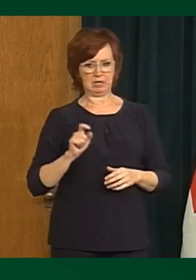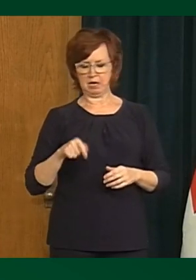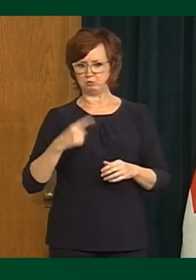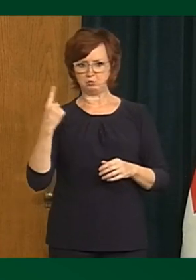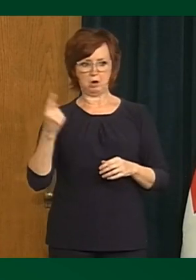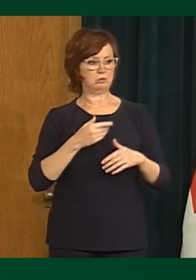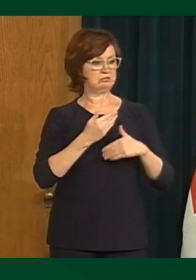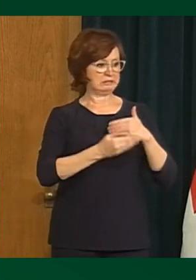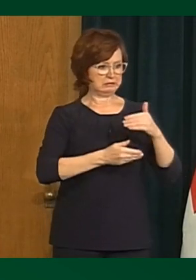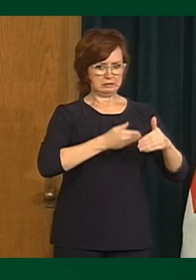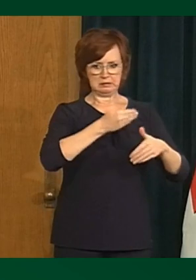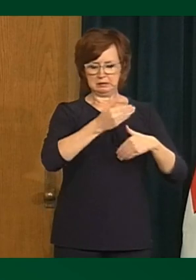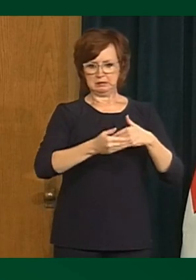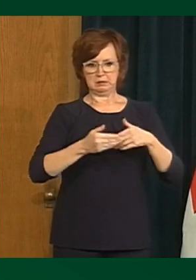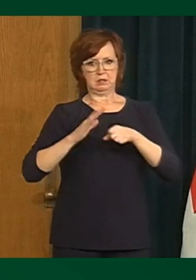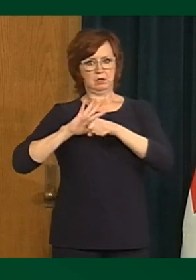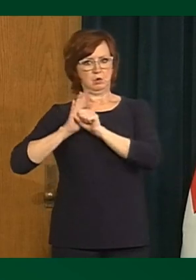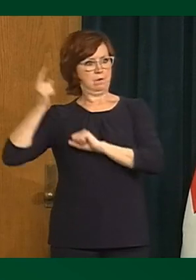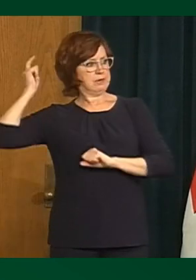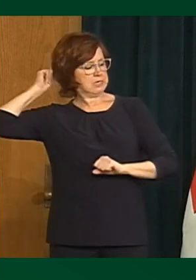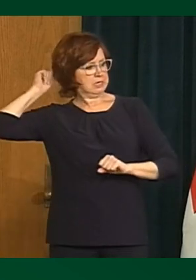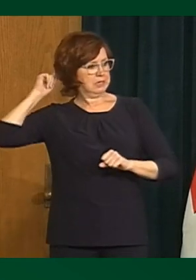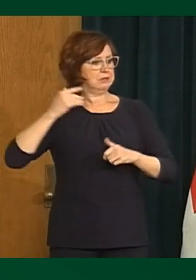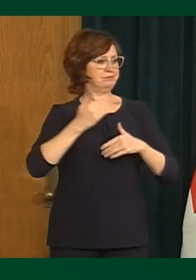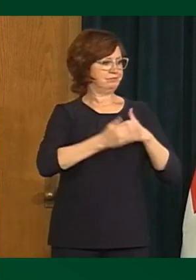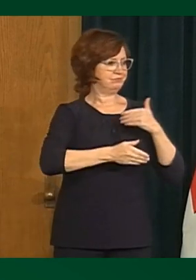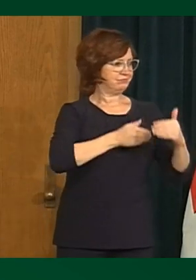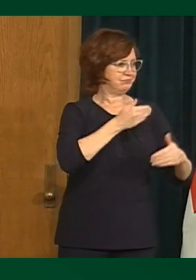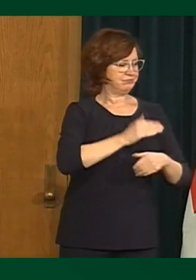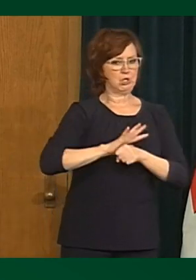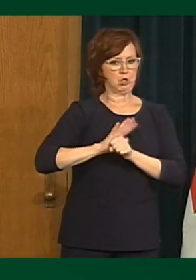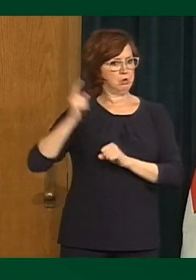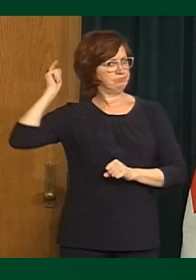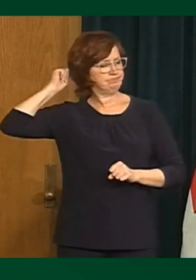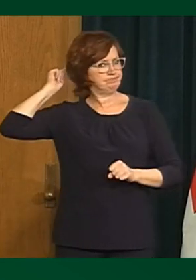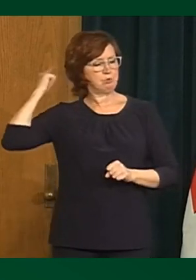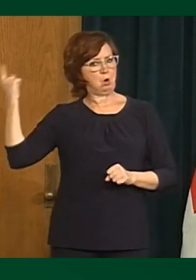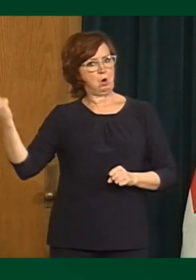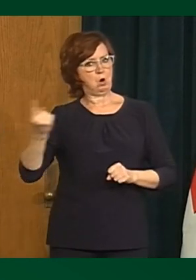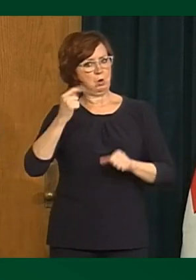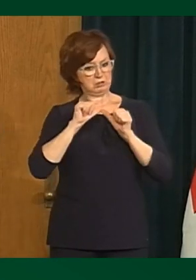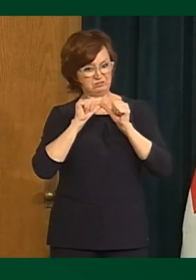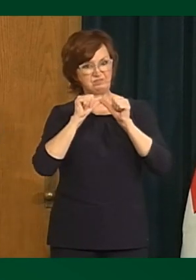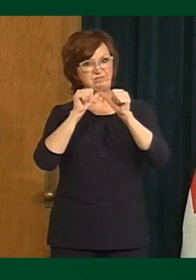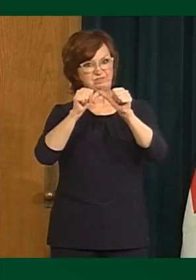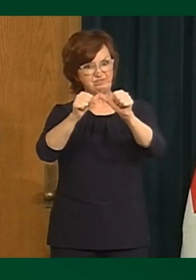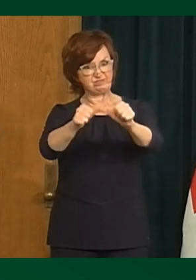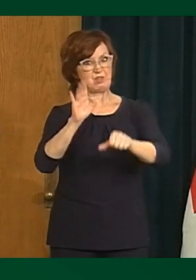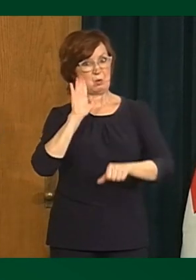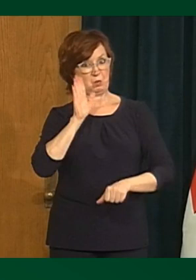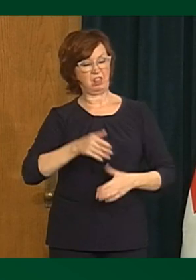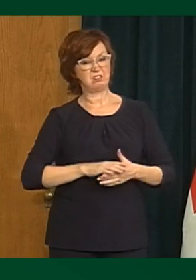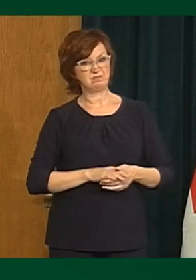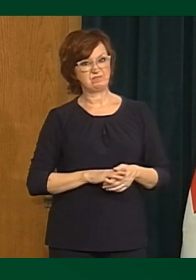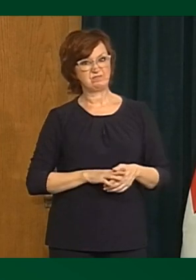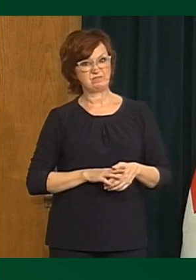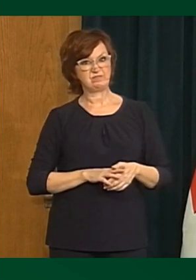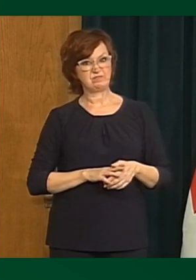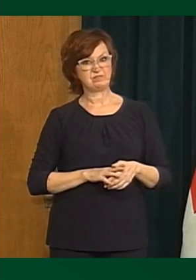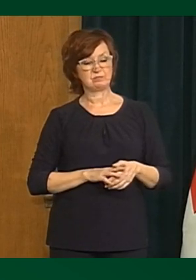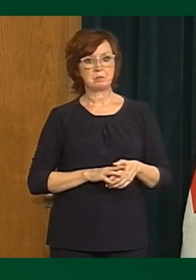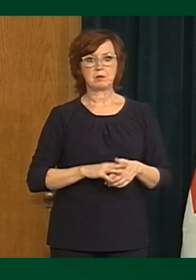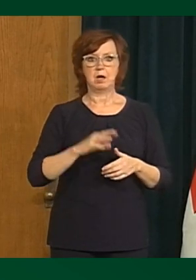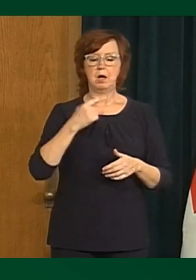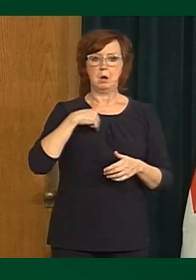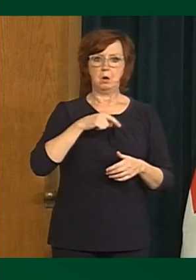that is why we need to continue to be so very diligent. We have proven over the course of the last 2 months that